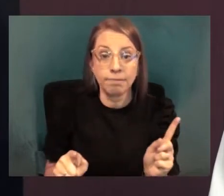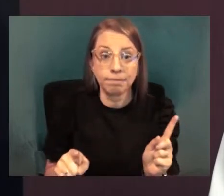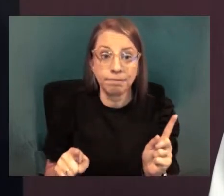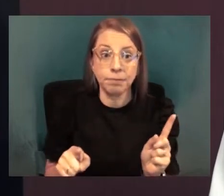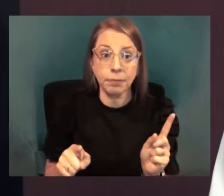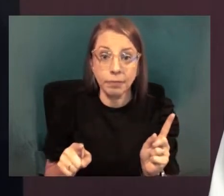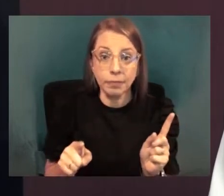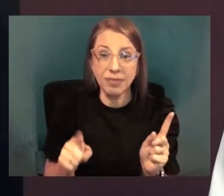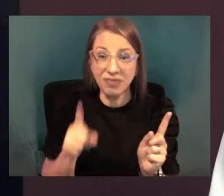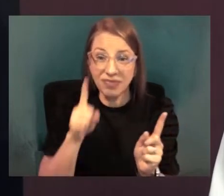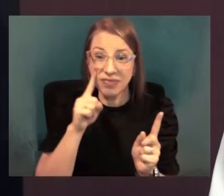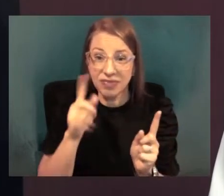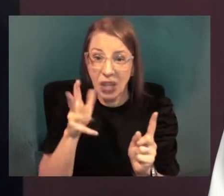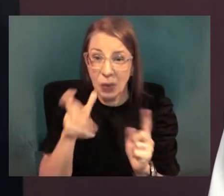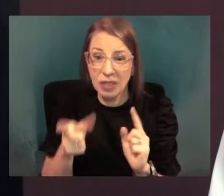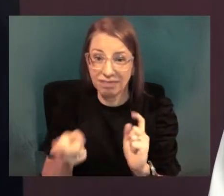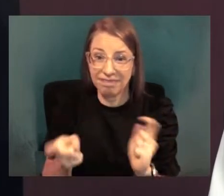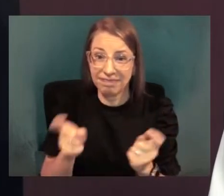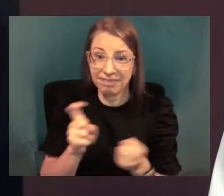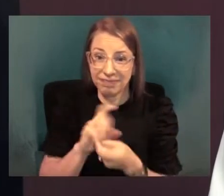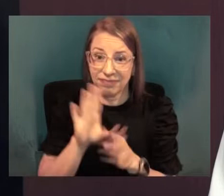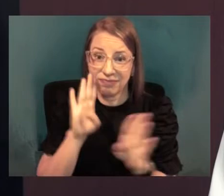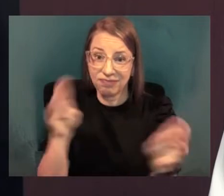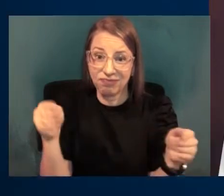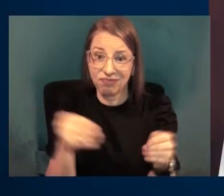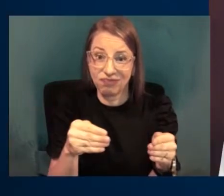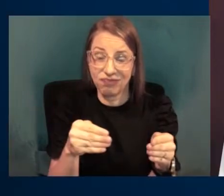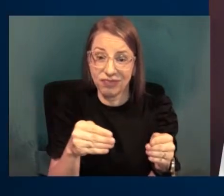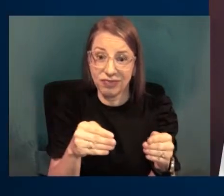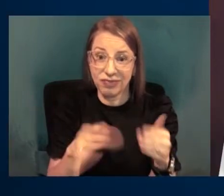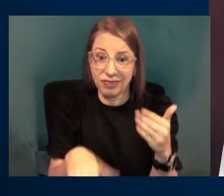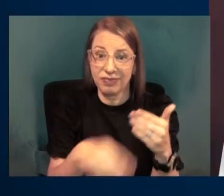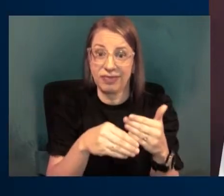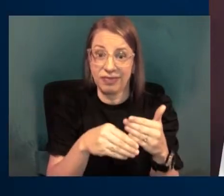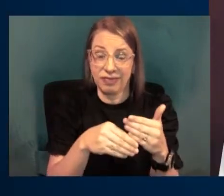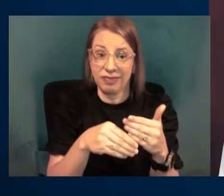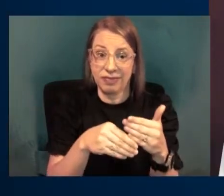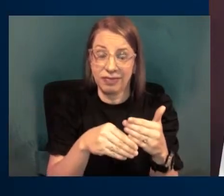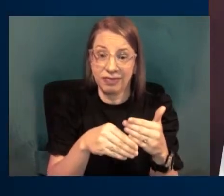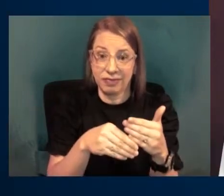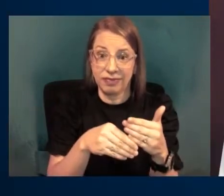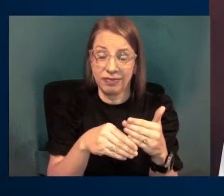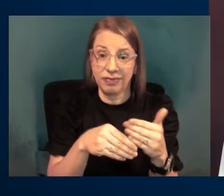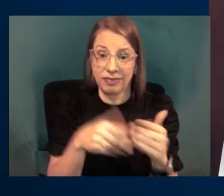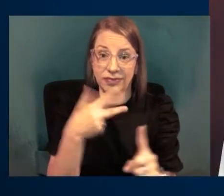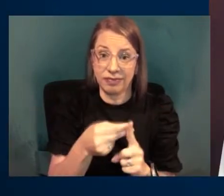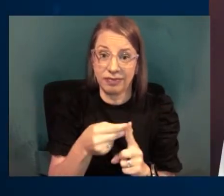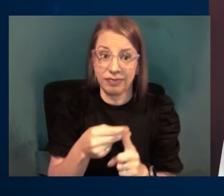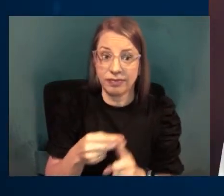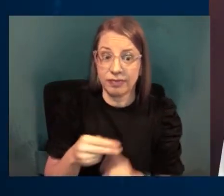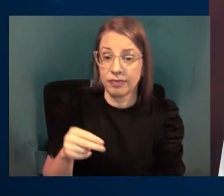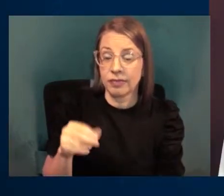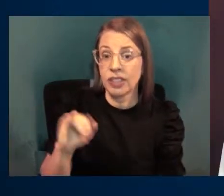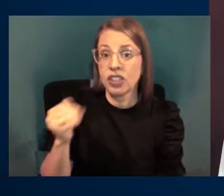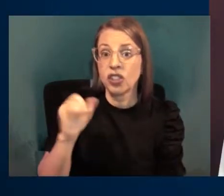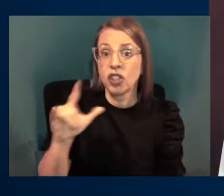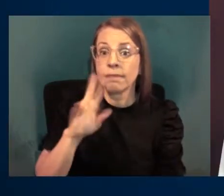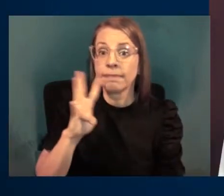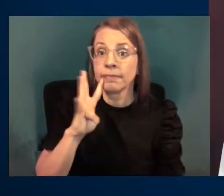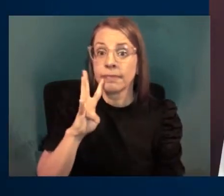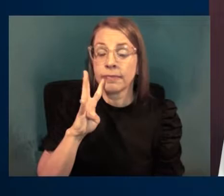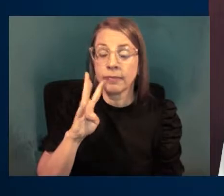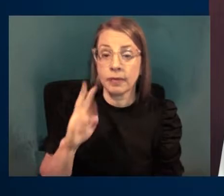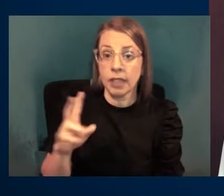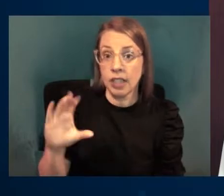direction. Other questions out there? Don Pittman with Channel 9 has two questions today, and they really are